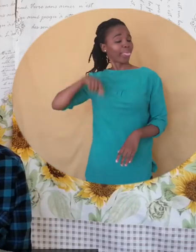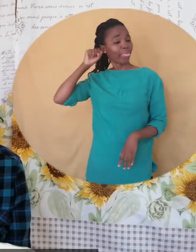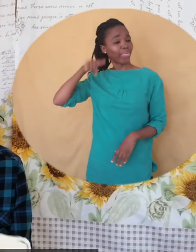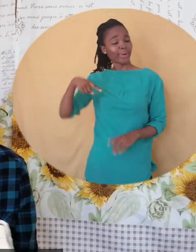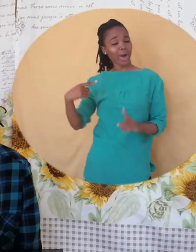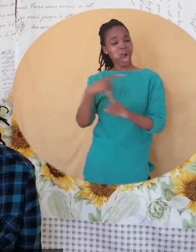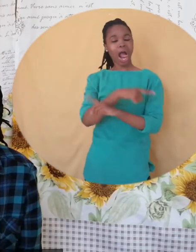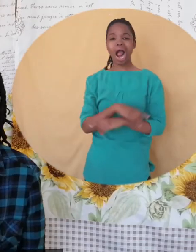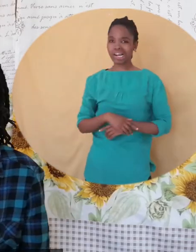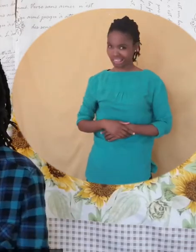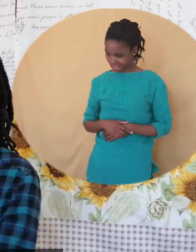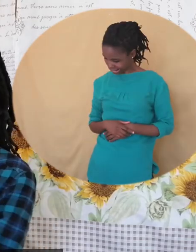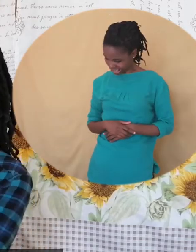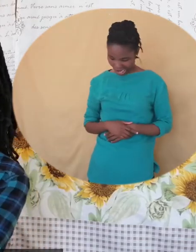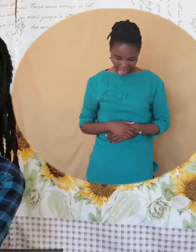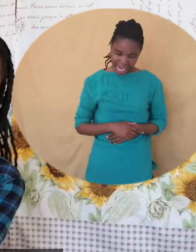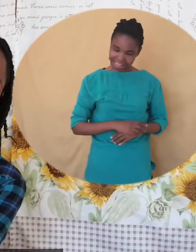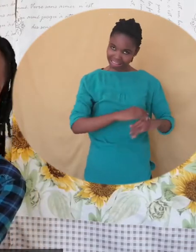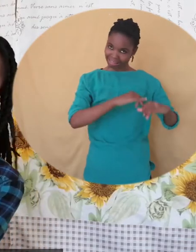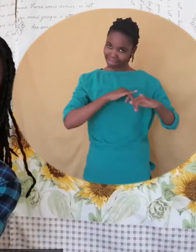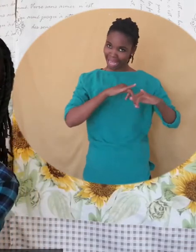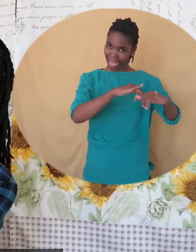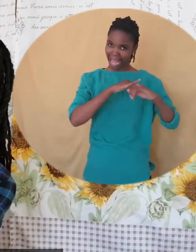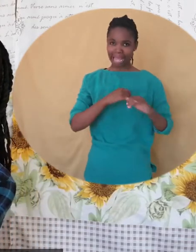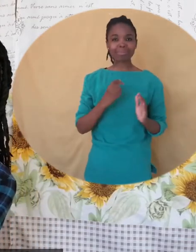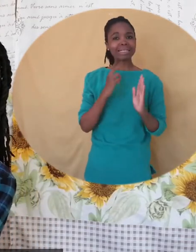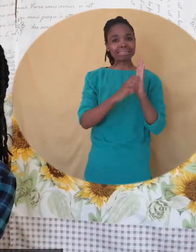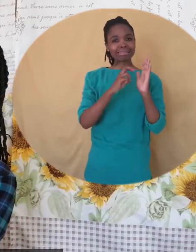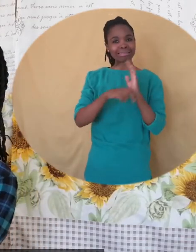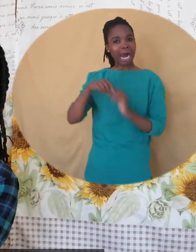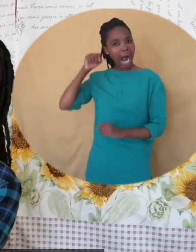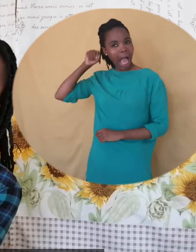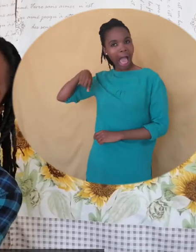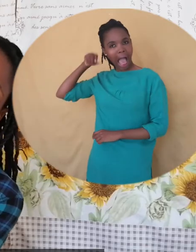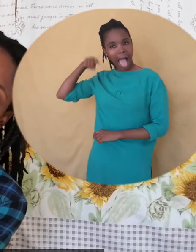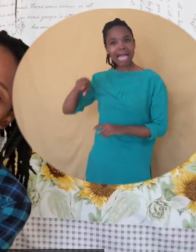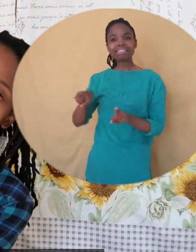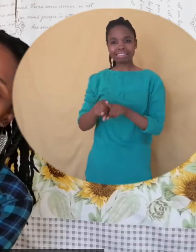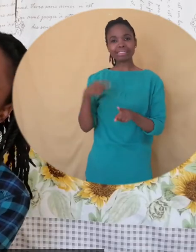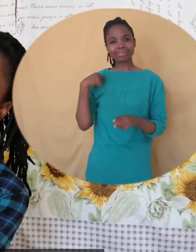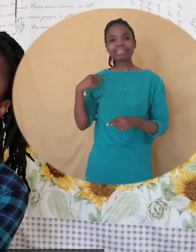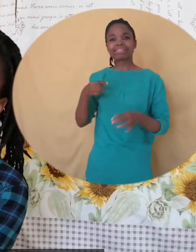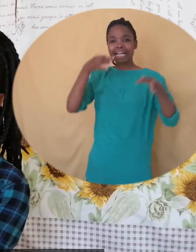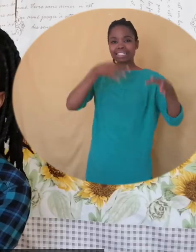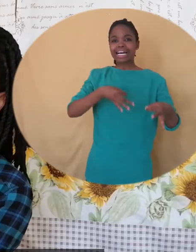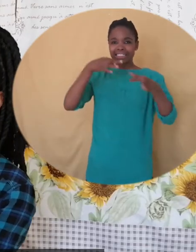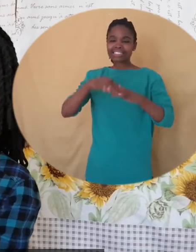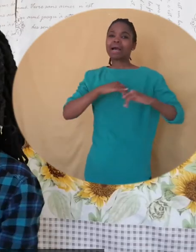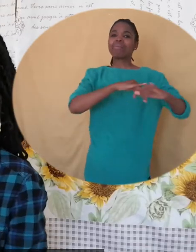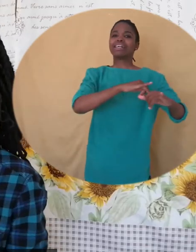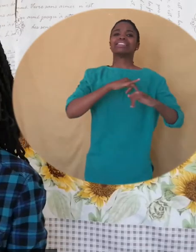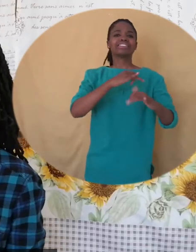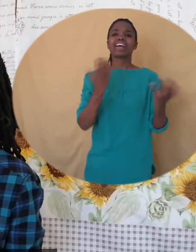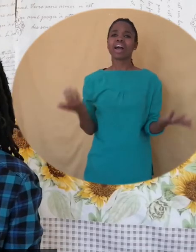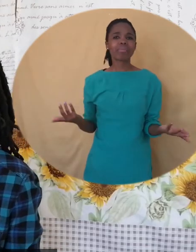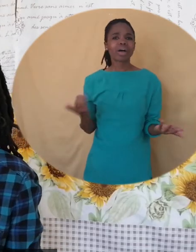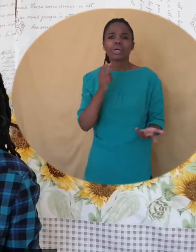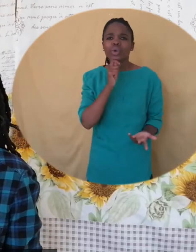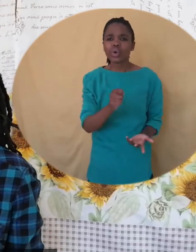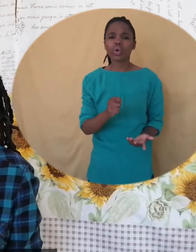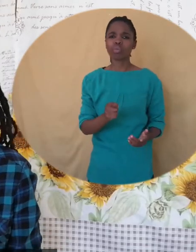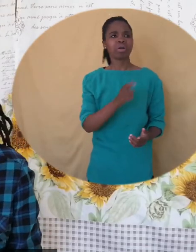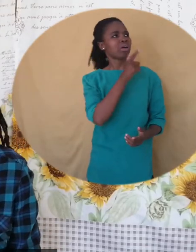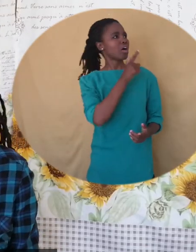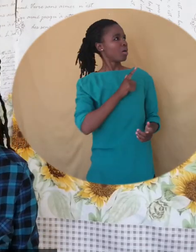apply to him. And I see myself in him a lot, where in the decisions that I'm making lately in my life, I feel